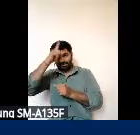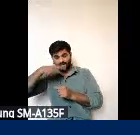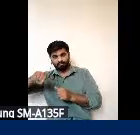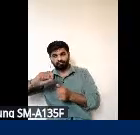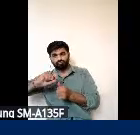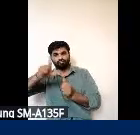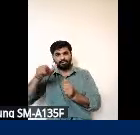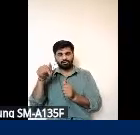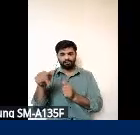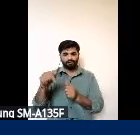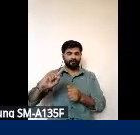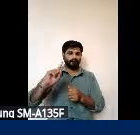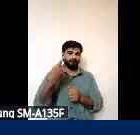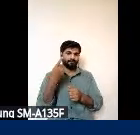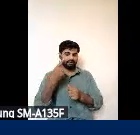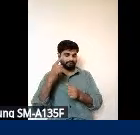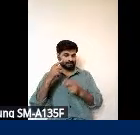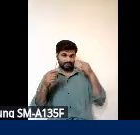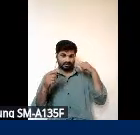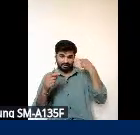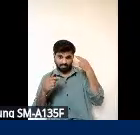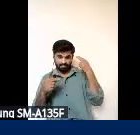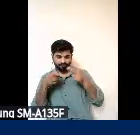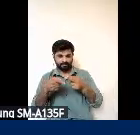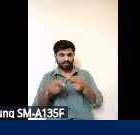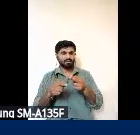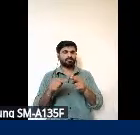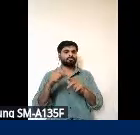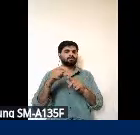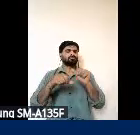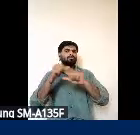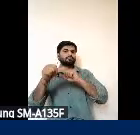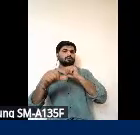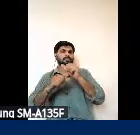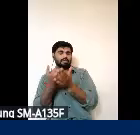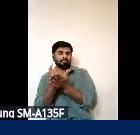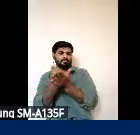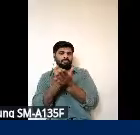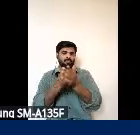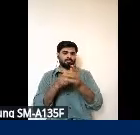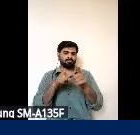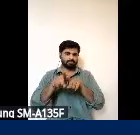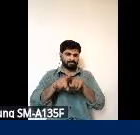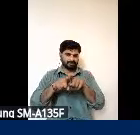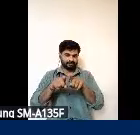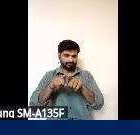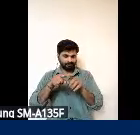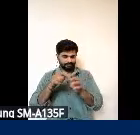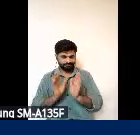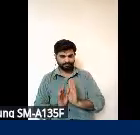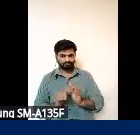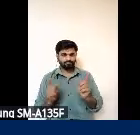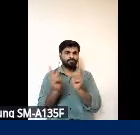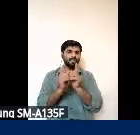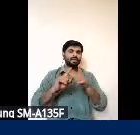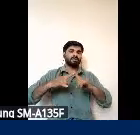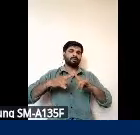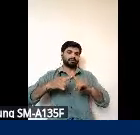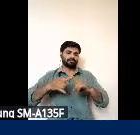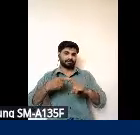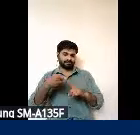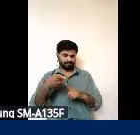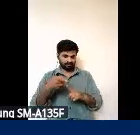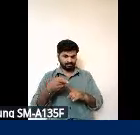first major activity that they do is actually a test exercise, which we call sort of pre-test of a census activity. So